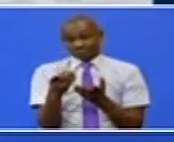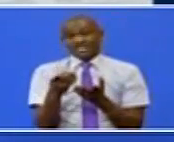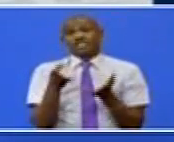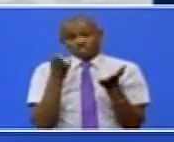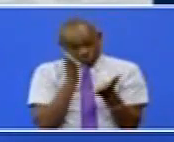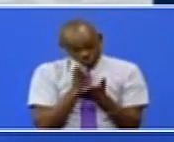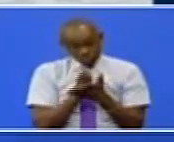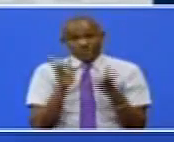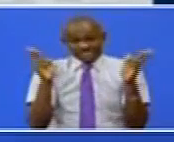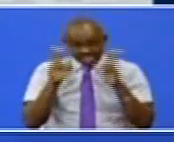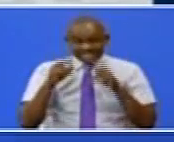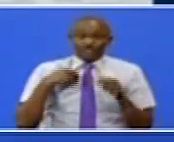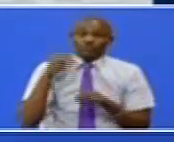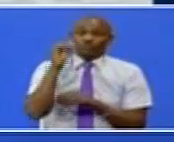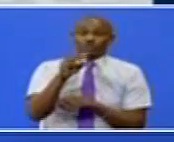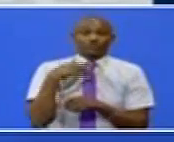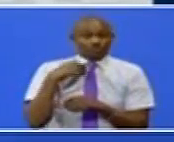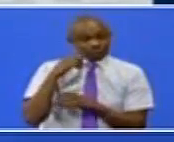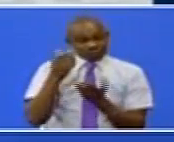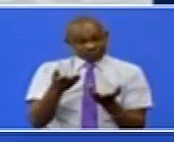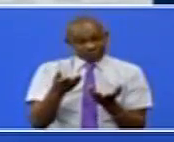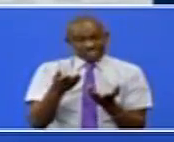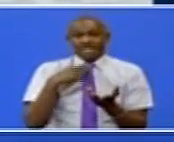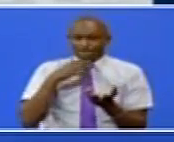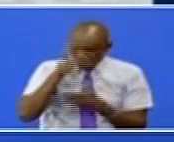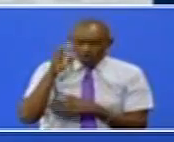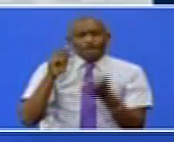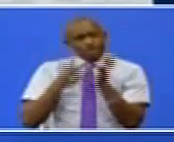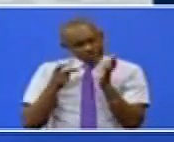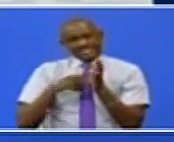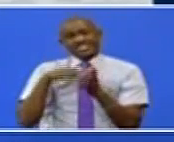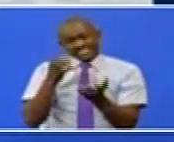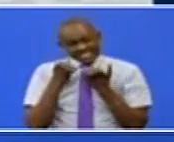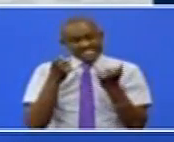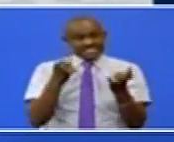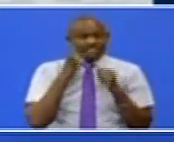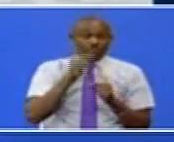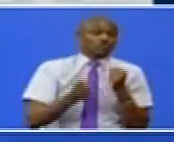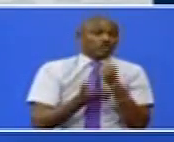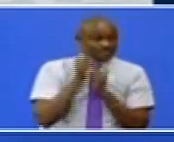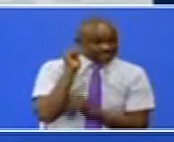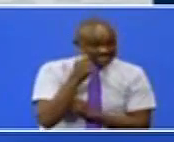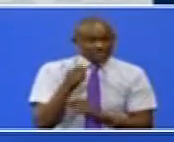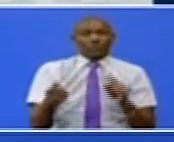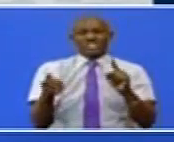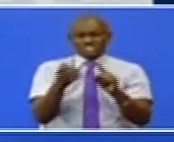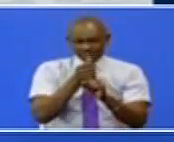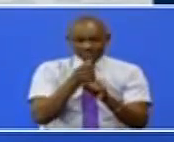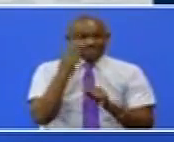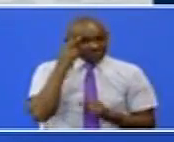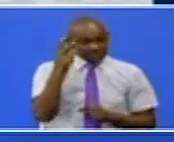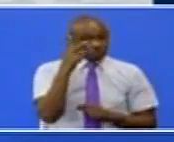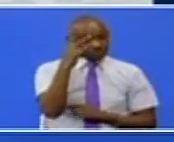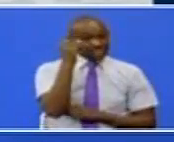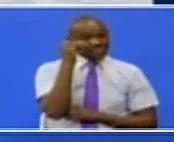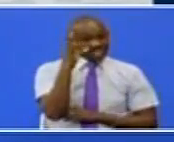already installed on the national grid, the implementation of more projects is much needed to help the country achieve its Vision 2030